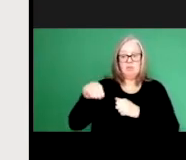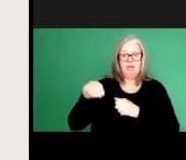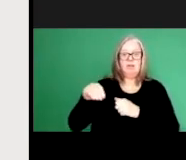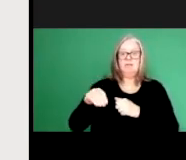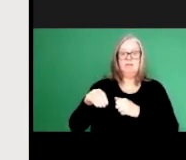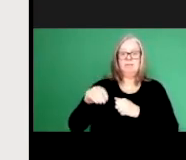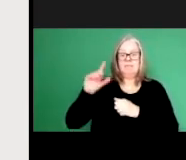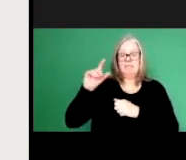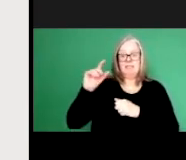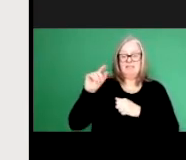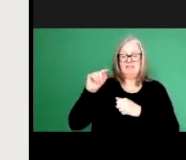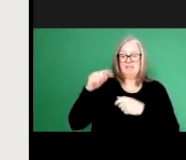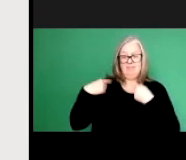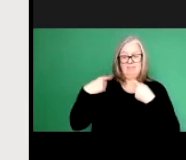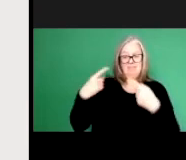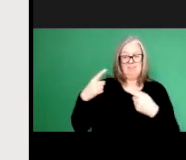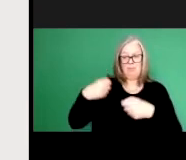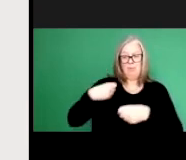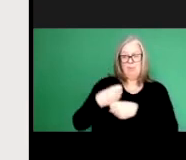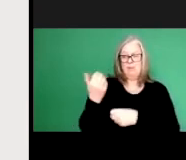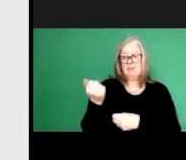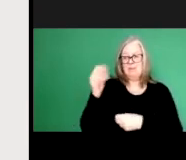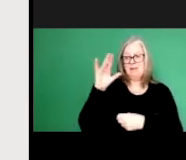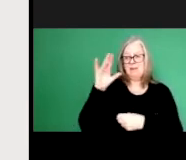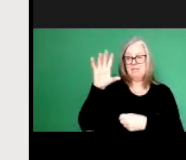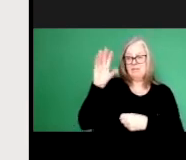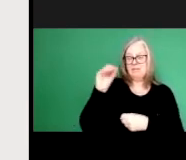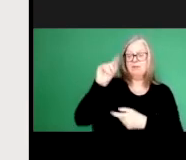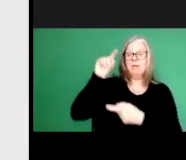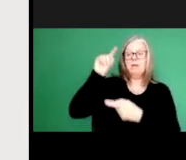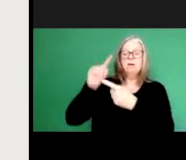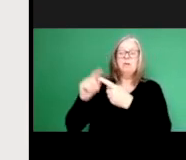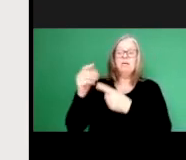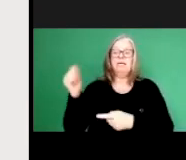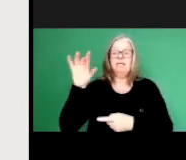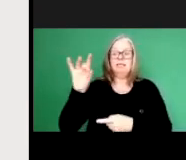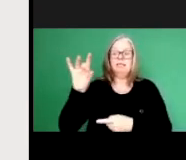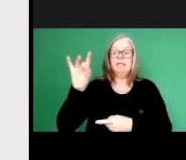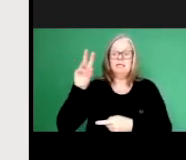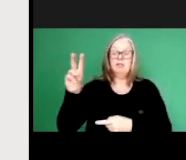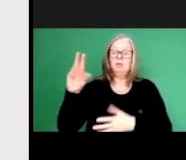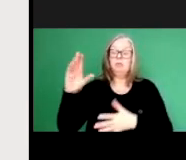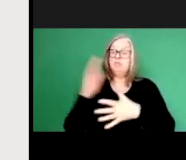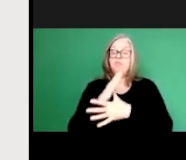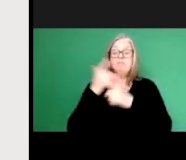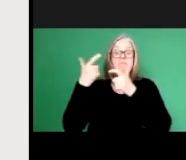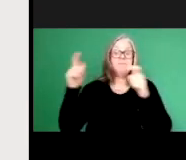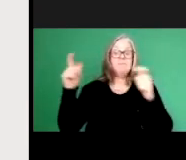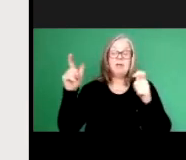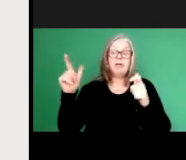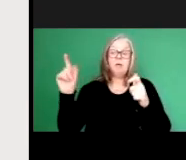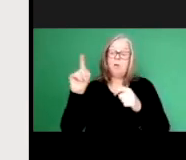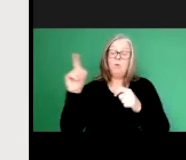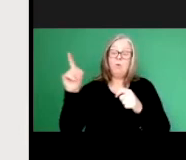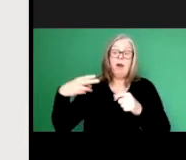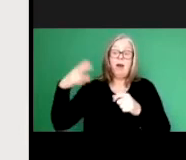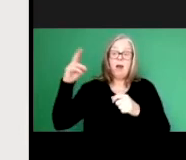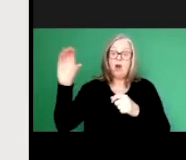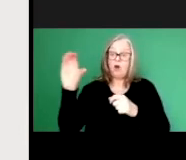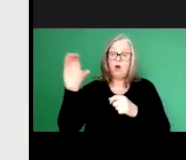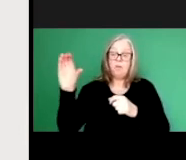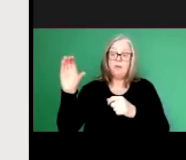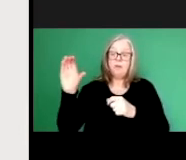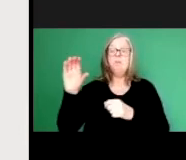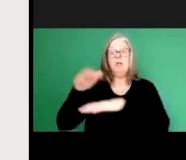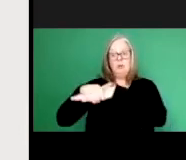emissions since 1750. Until 1882, the largest emitter was the UK at the height of empire. Currently, the US